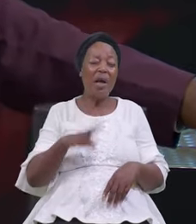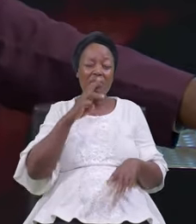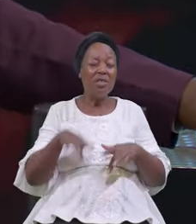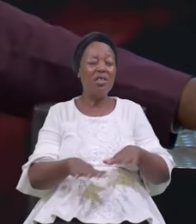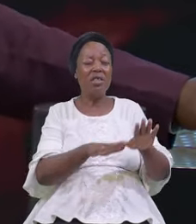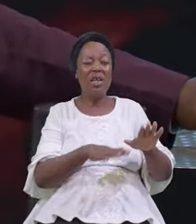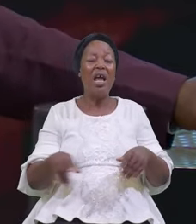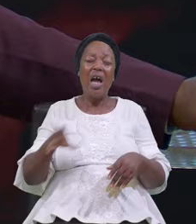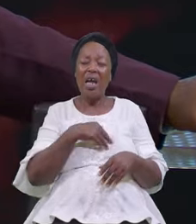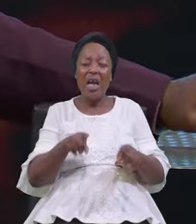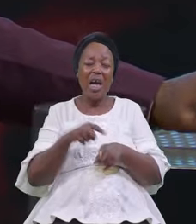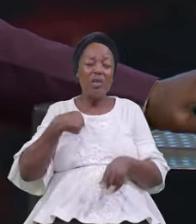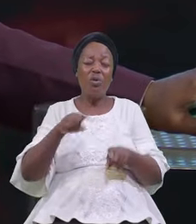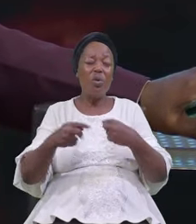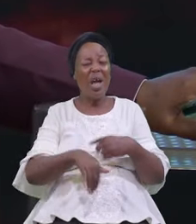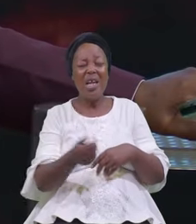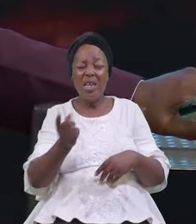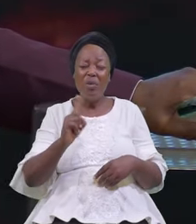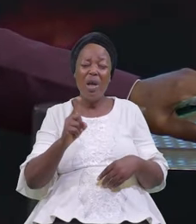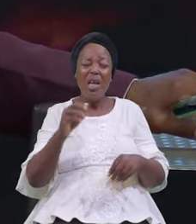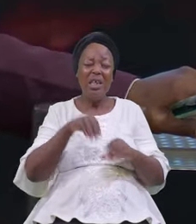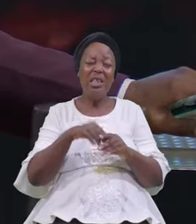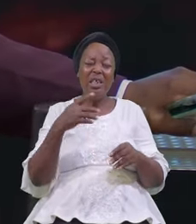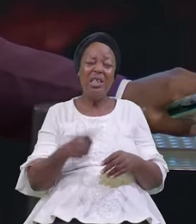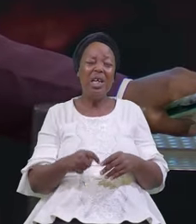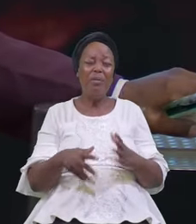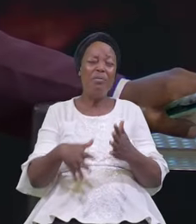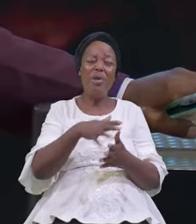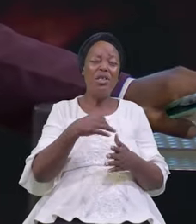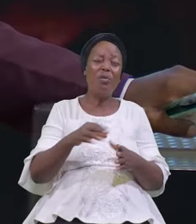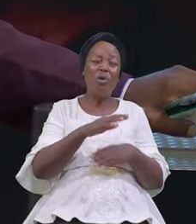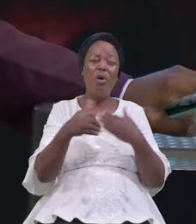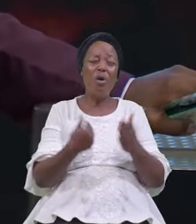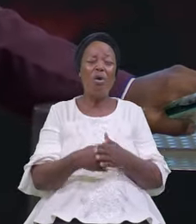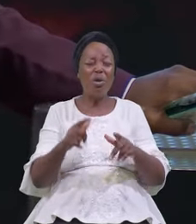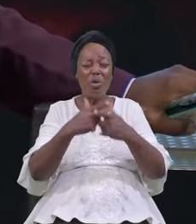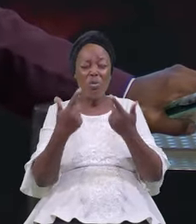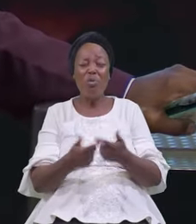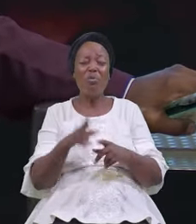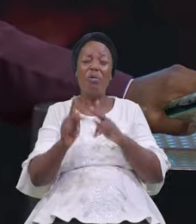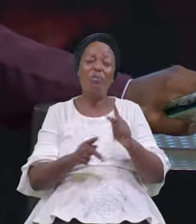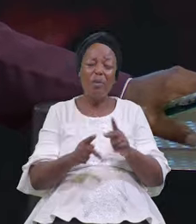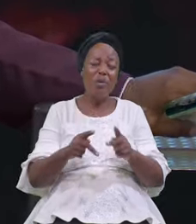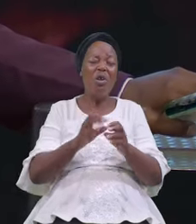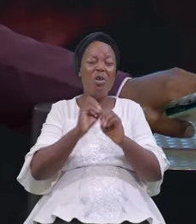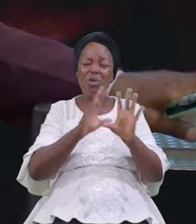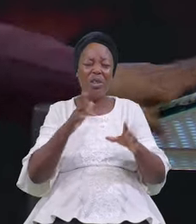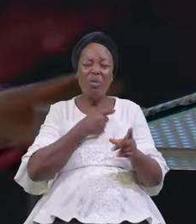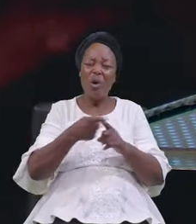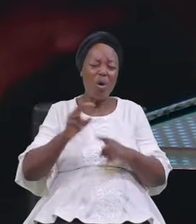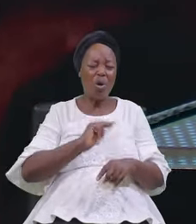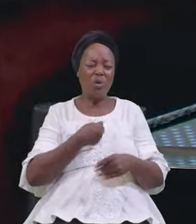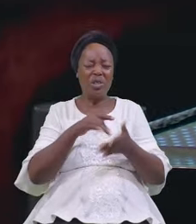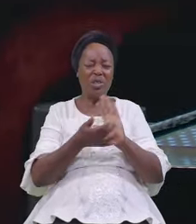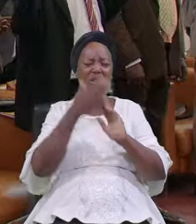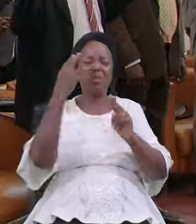go anywhere in the midst of any group of people, nothing will hurt us in